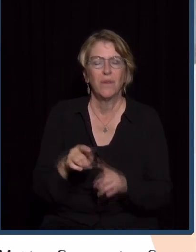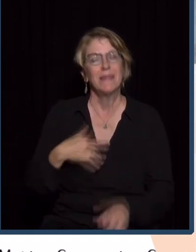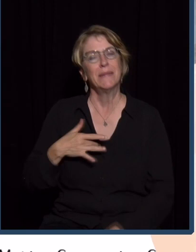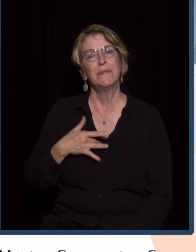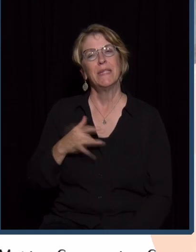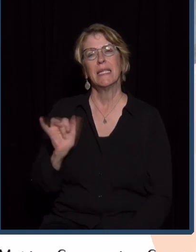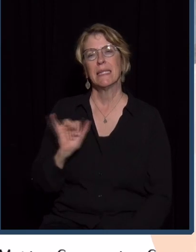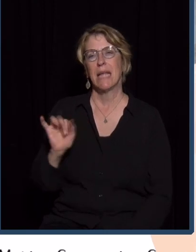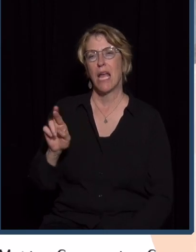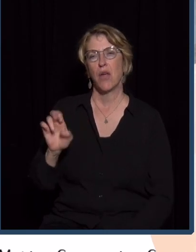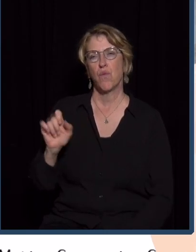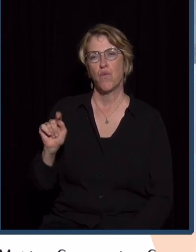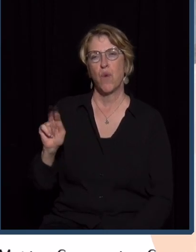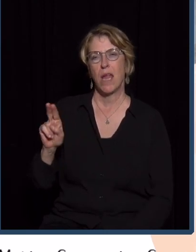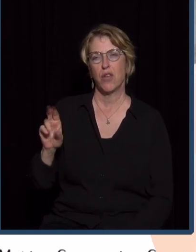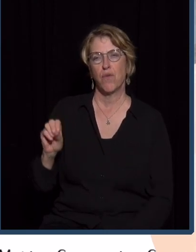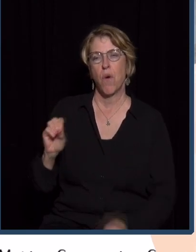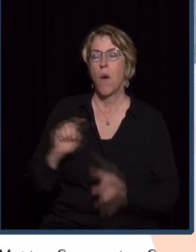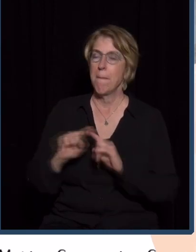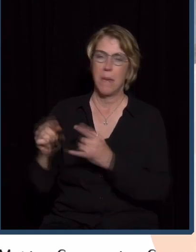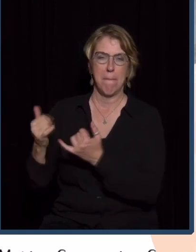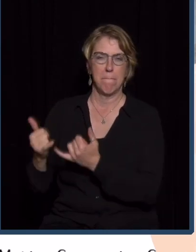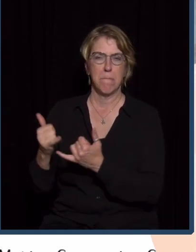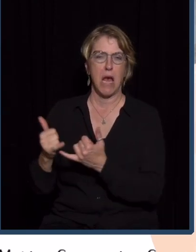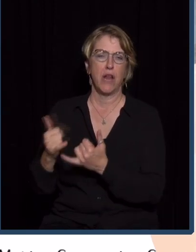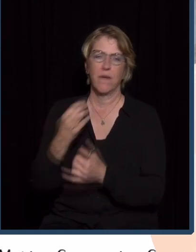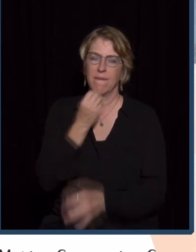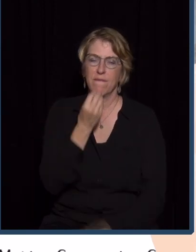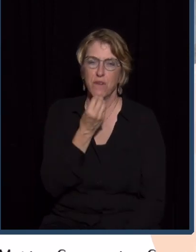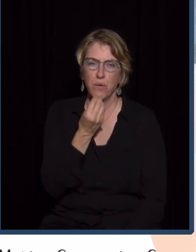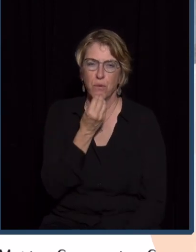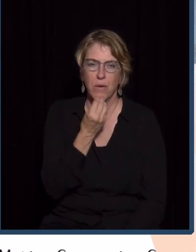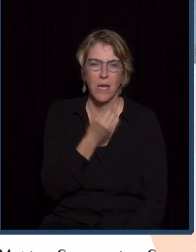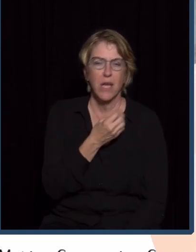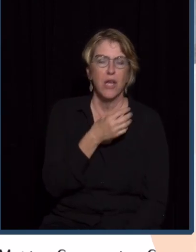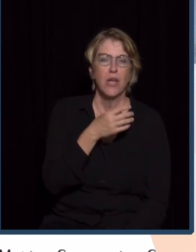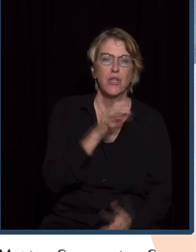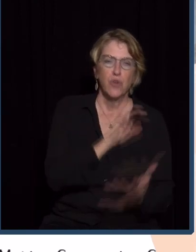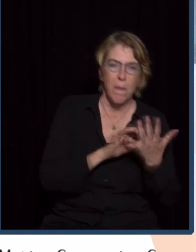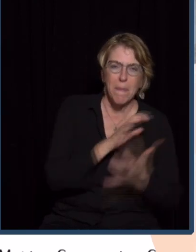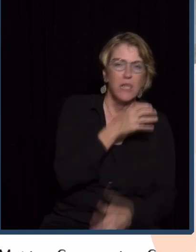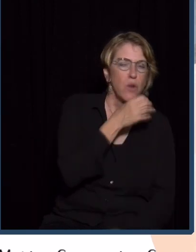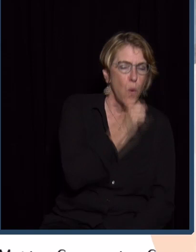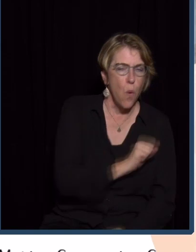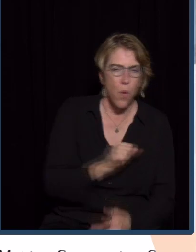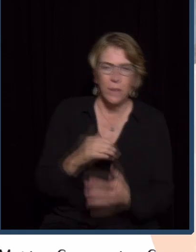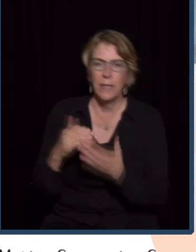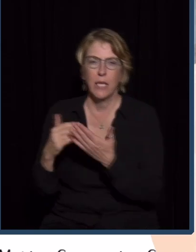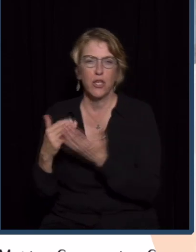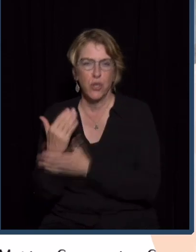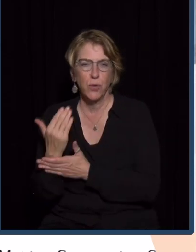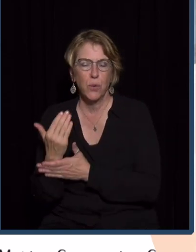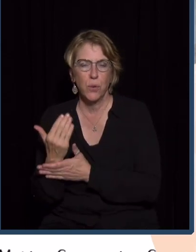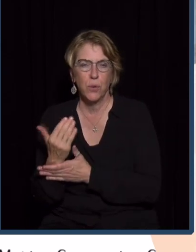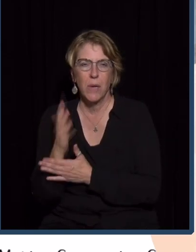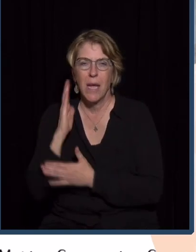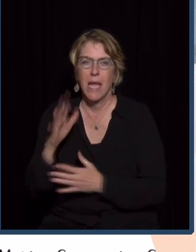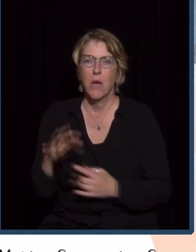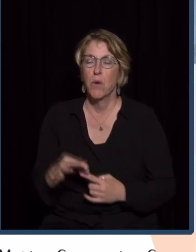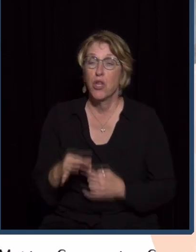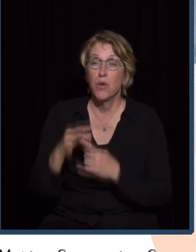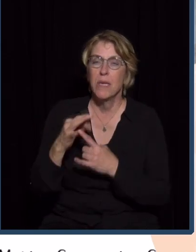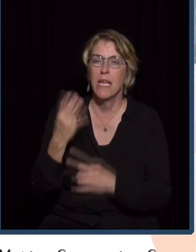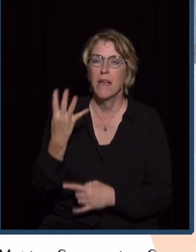with modern dishes to create the best of old and new for you and your friends. This dinner will be a unique 4-course